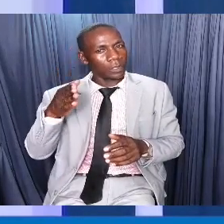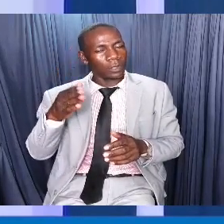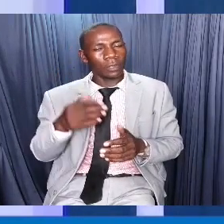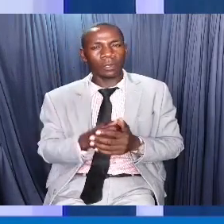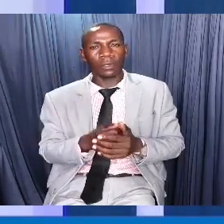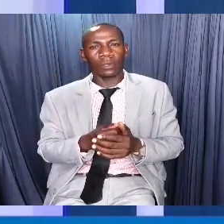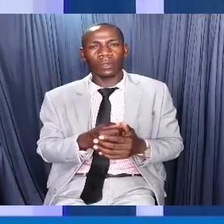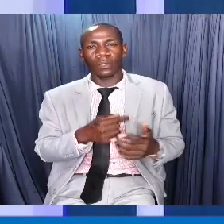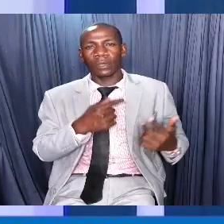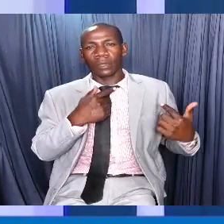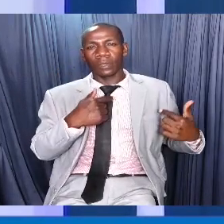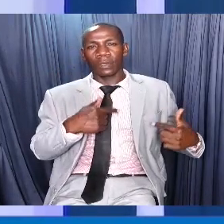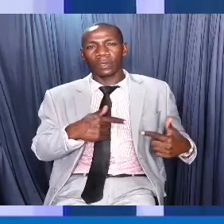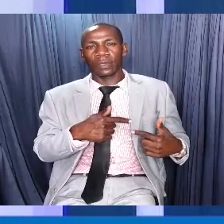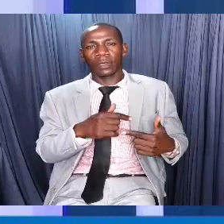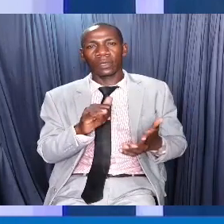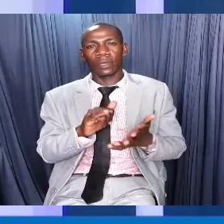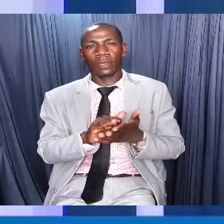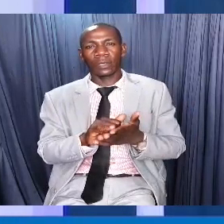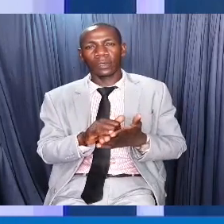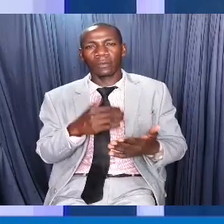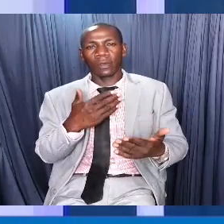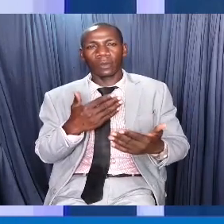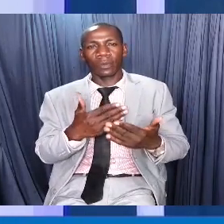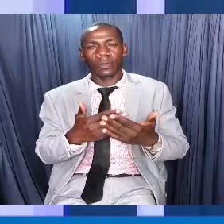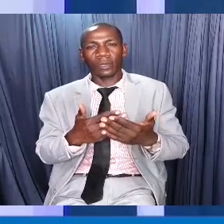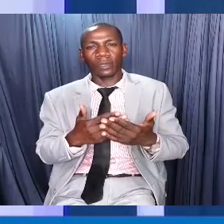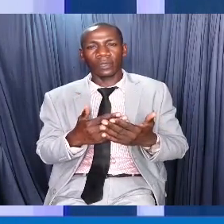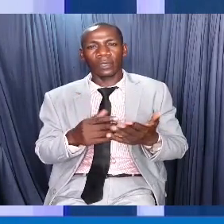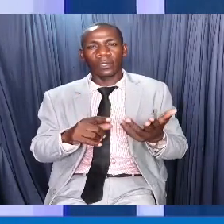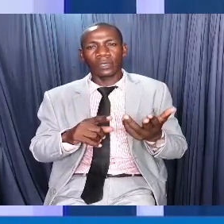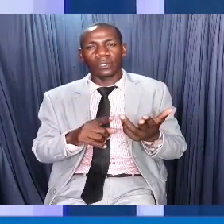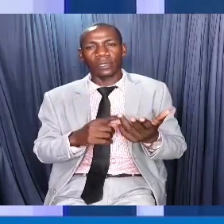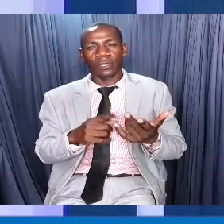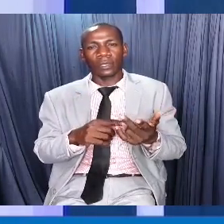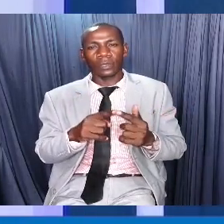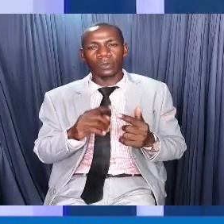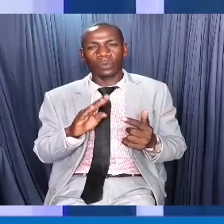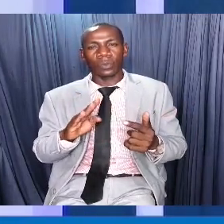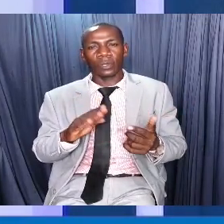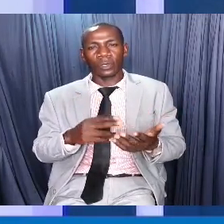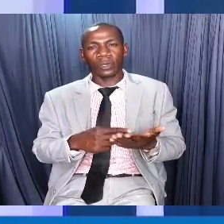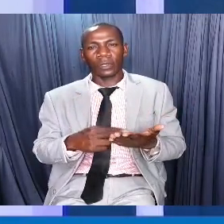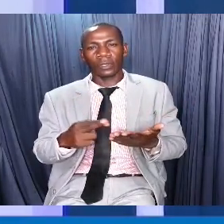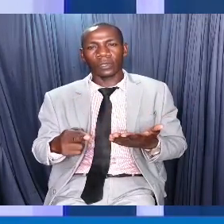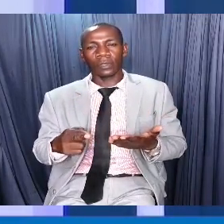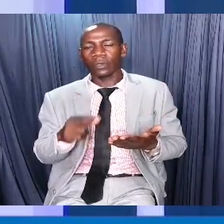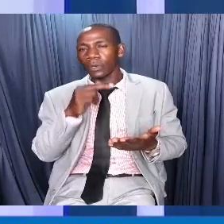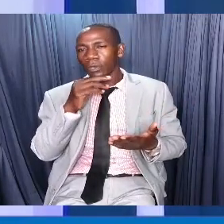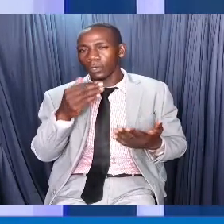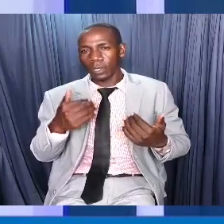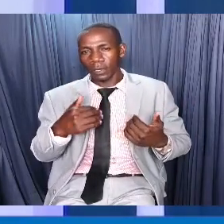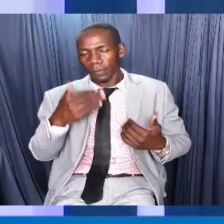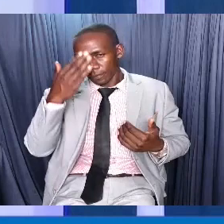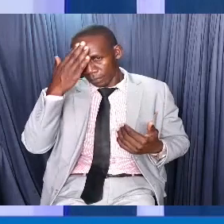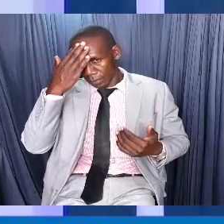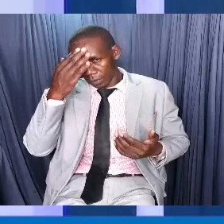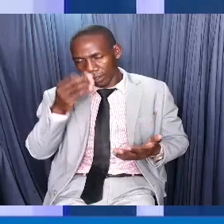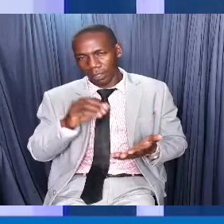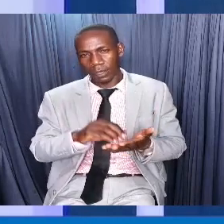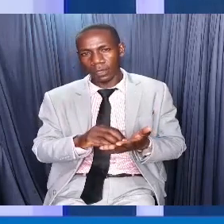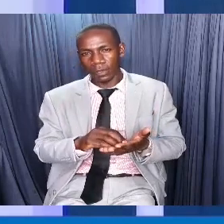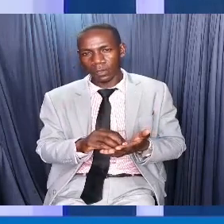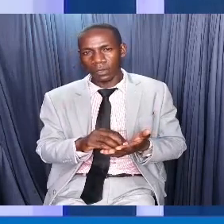here. Moyo ambao umefika mahali umeanza kujihesabia hapo. Aha, that gets to a level hauna of justifying yourself. Tena. You no longer have the